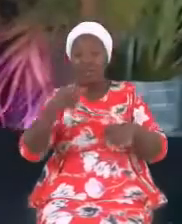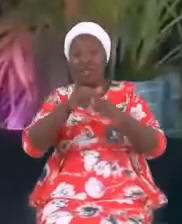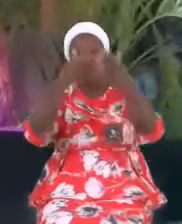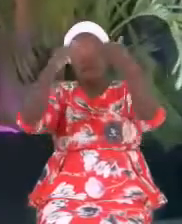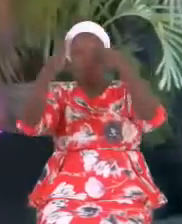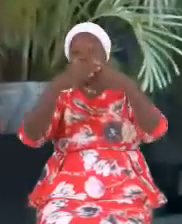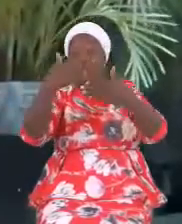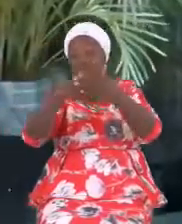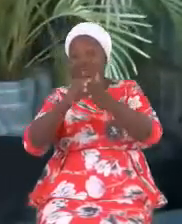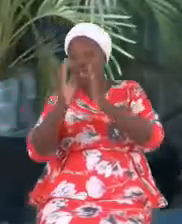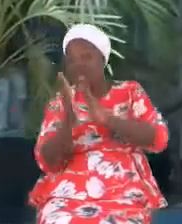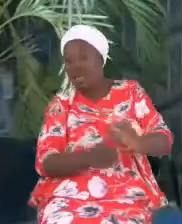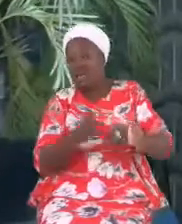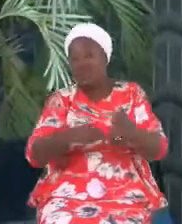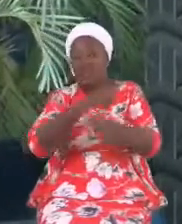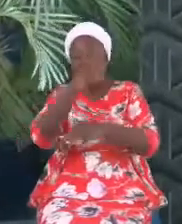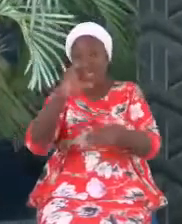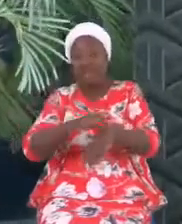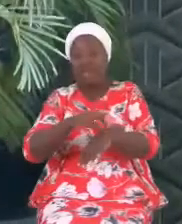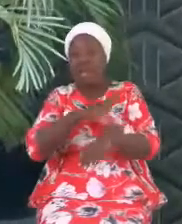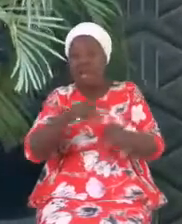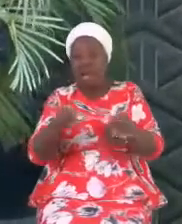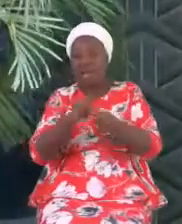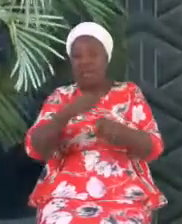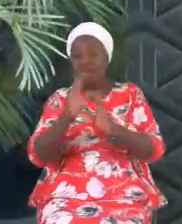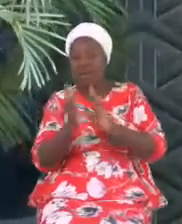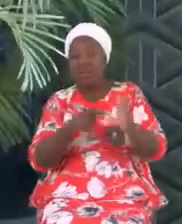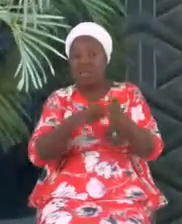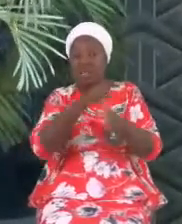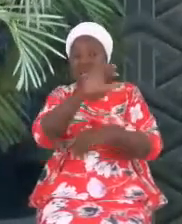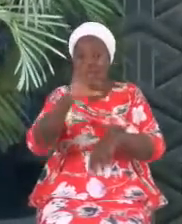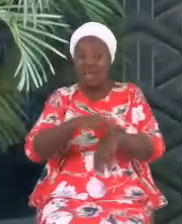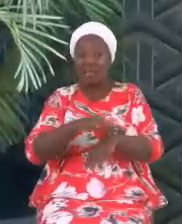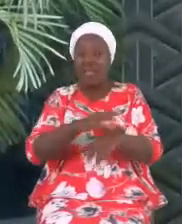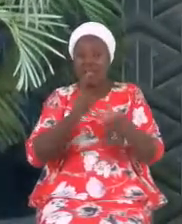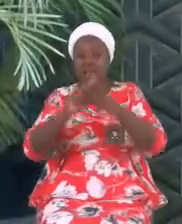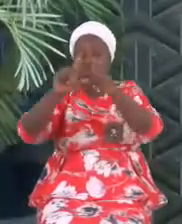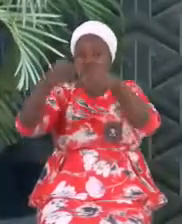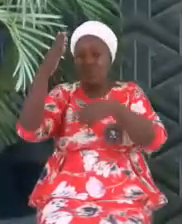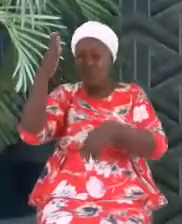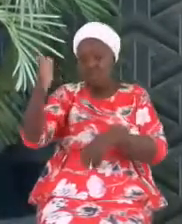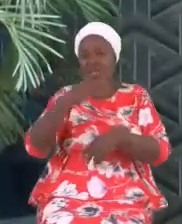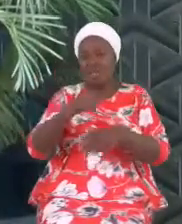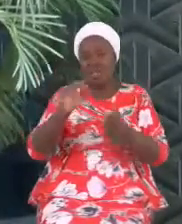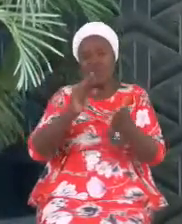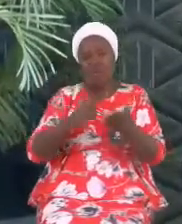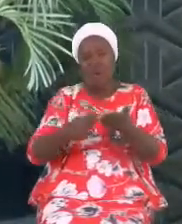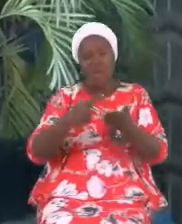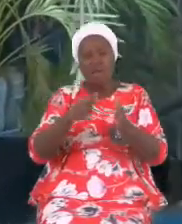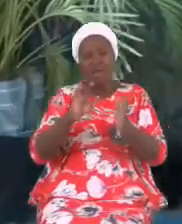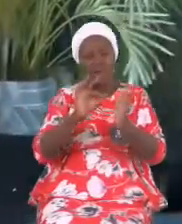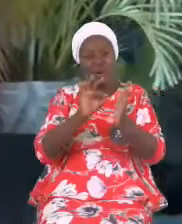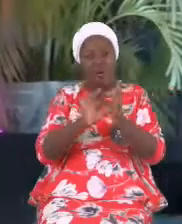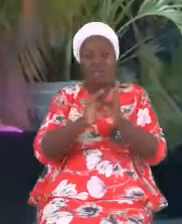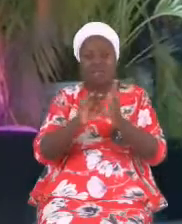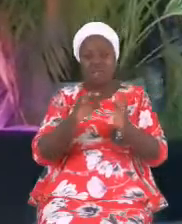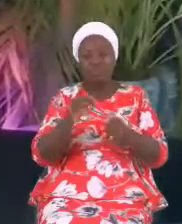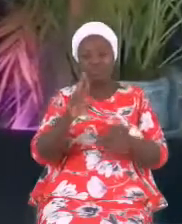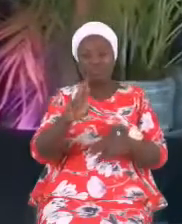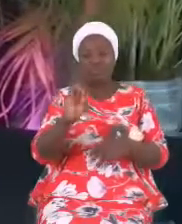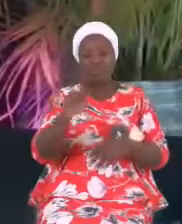the earth. And as you leave the earth and you go there, the register of heaven is there, which